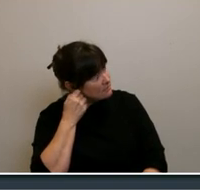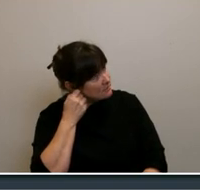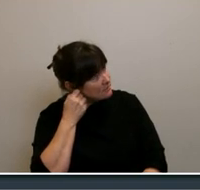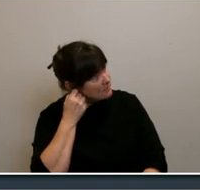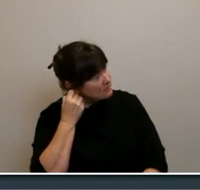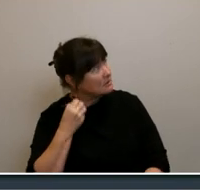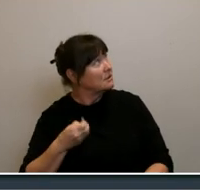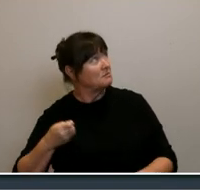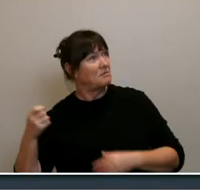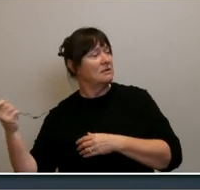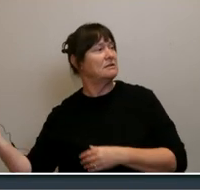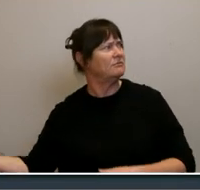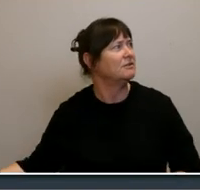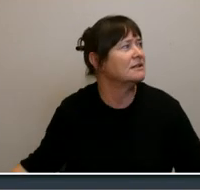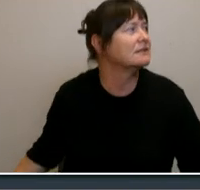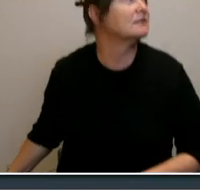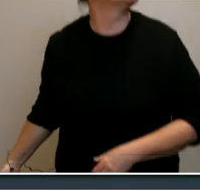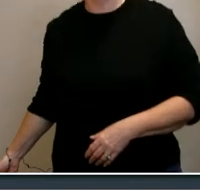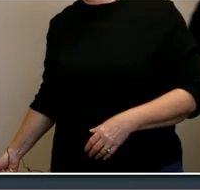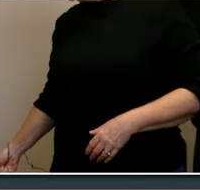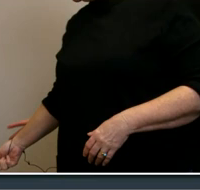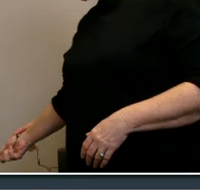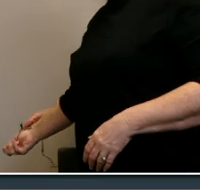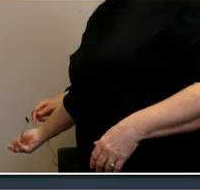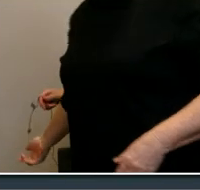And next we have Mark Cleary from the Napier Pilot City Trust.